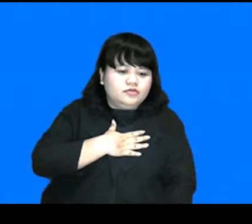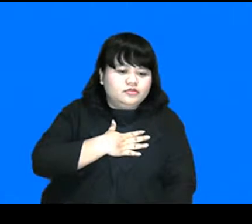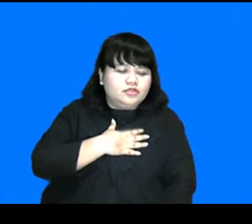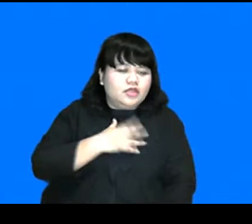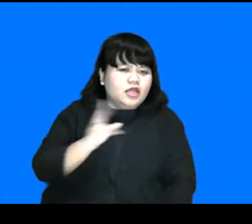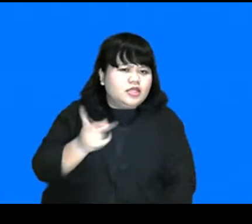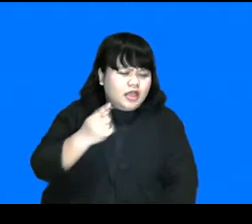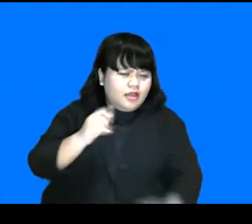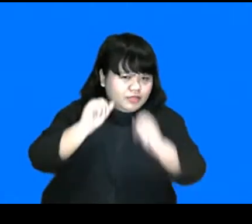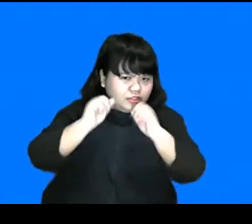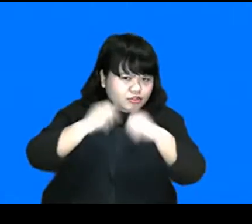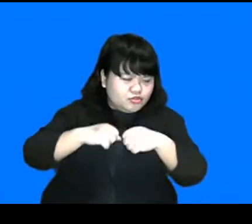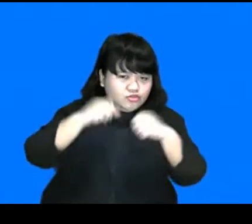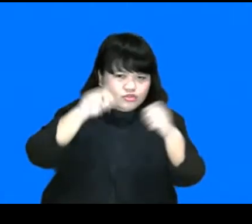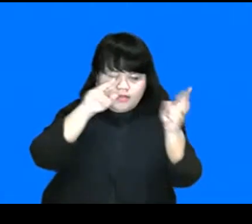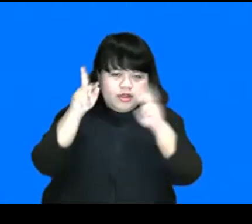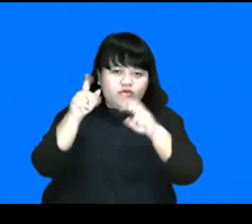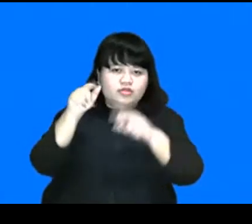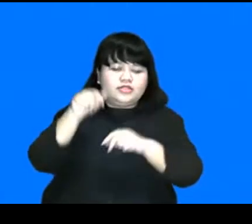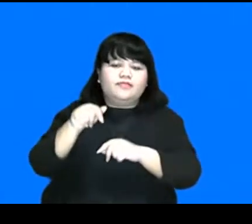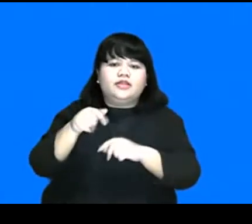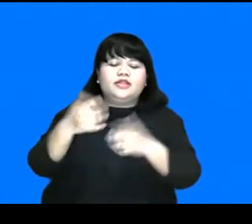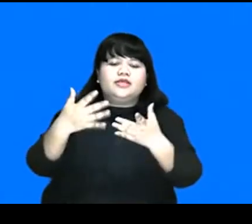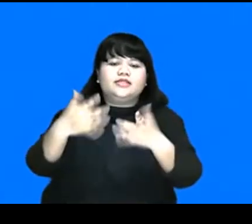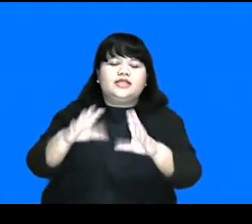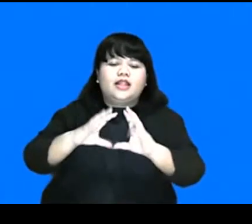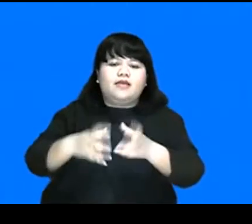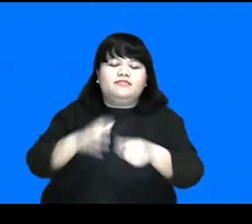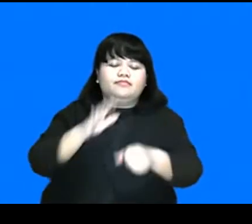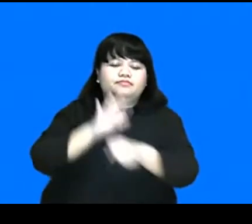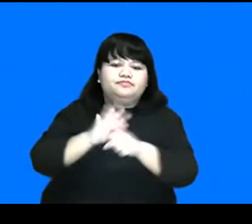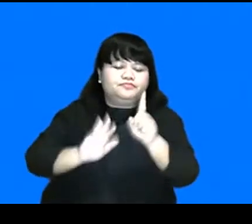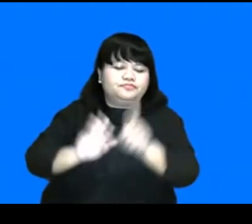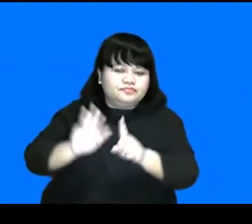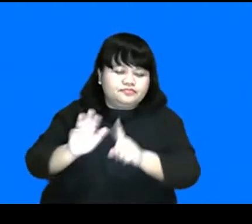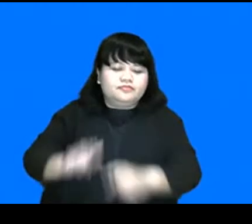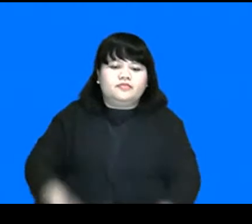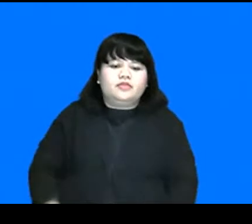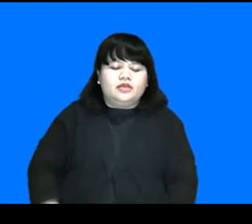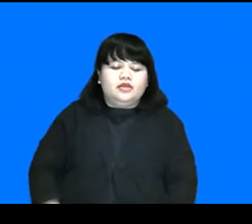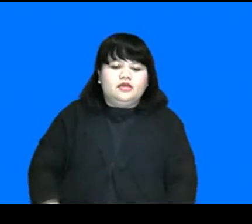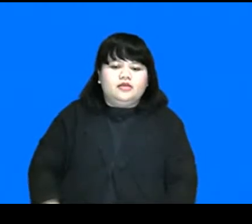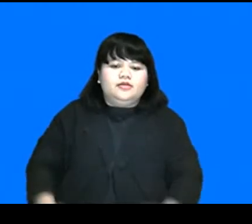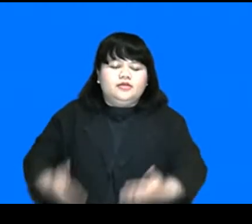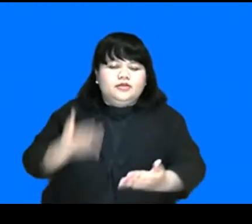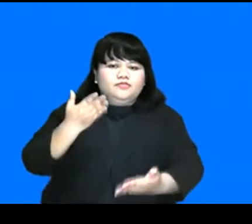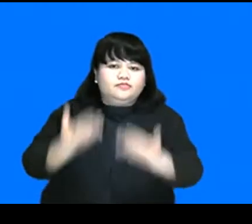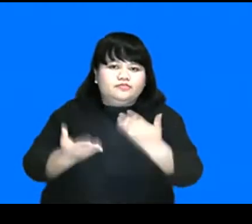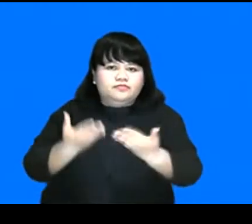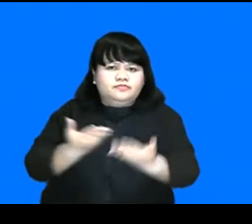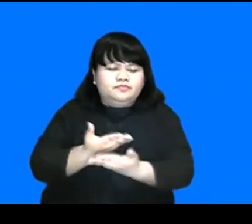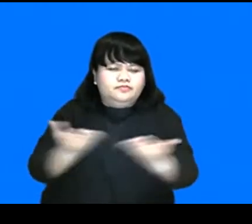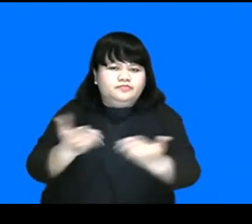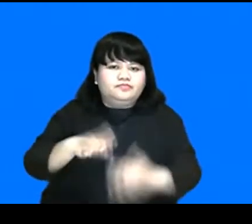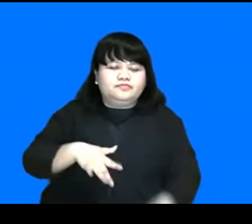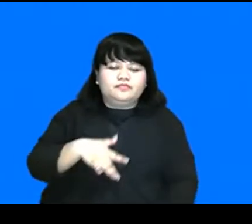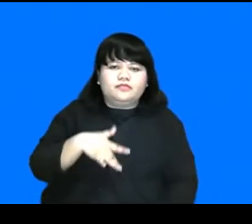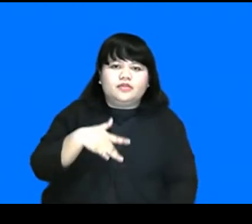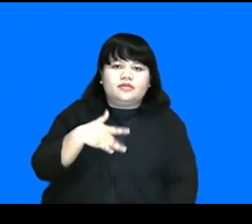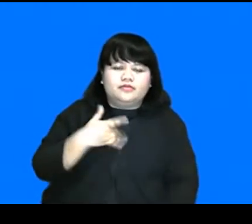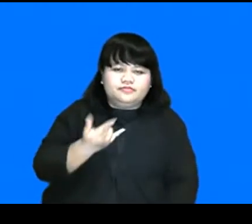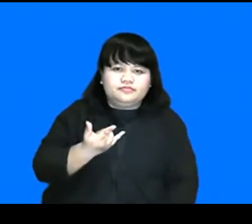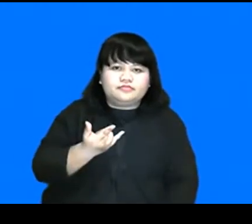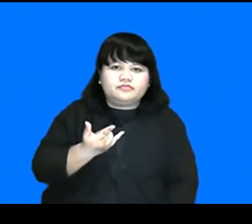after the pandemic. Maybe like they feel like they have to save this system